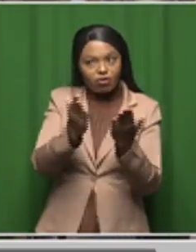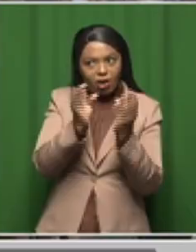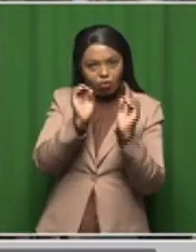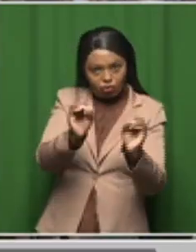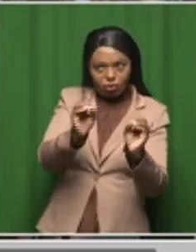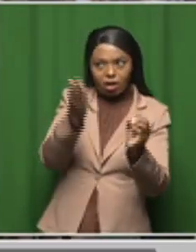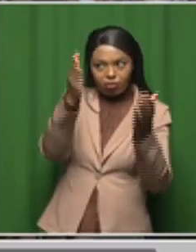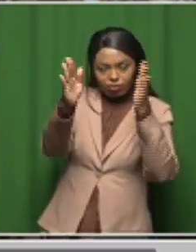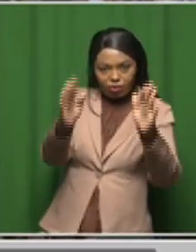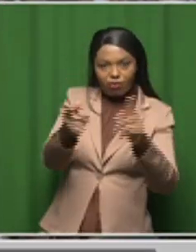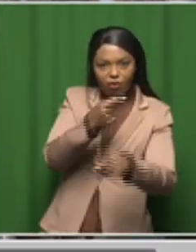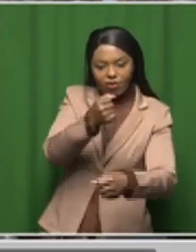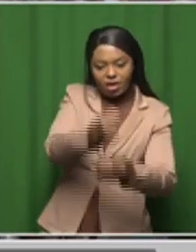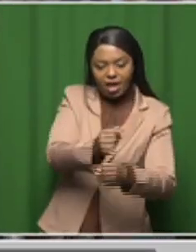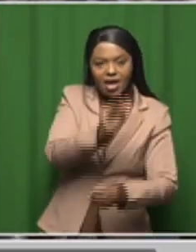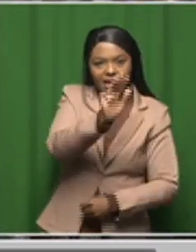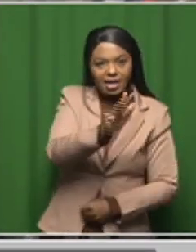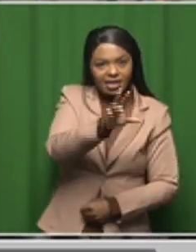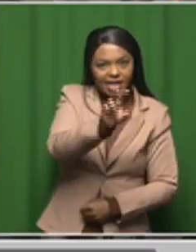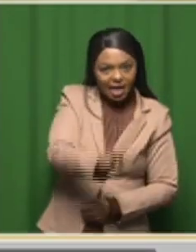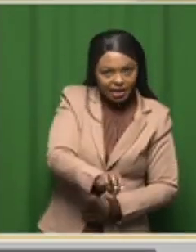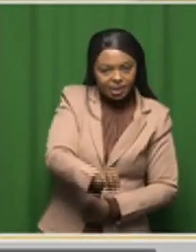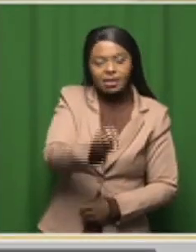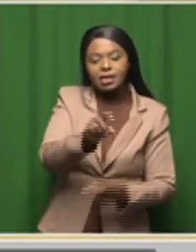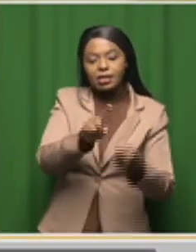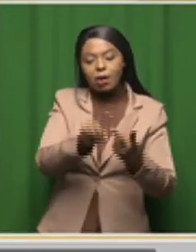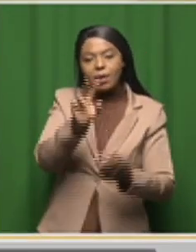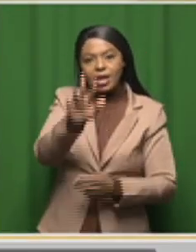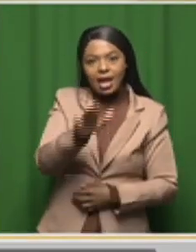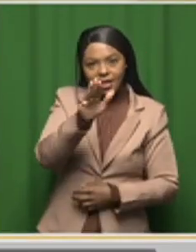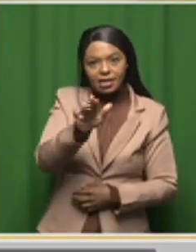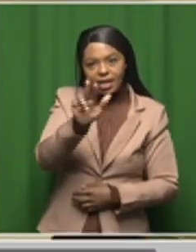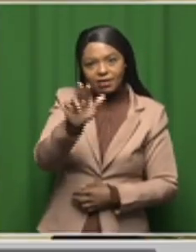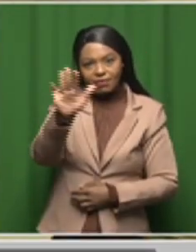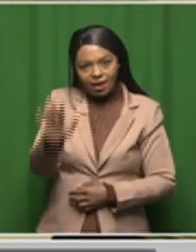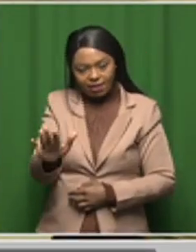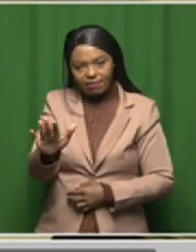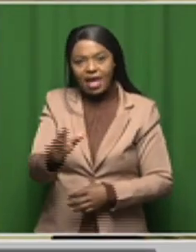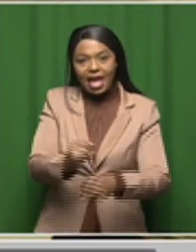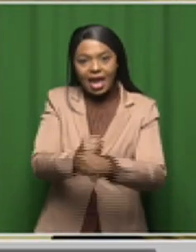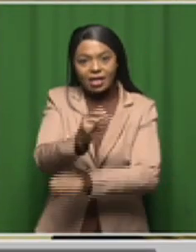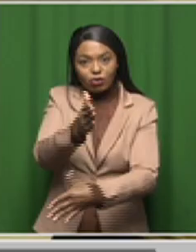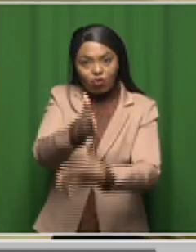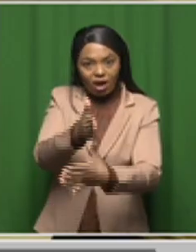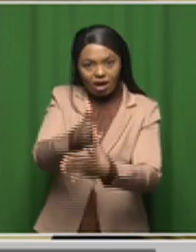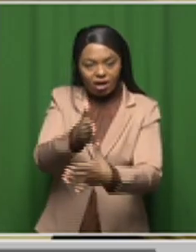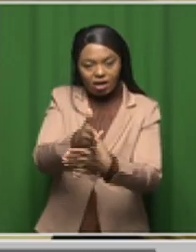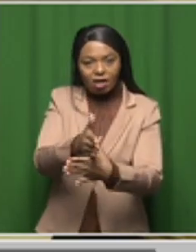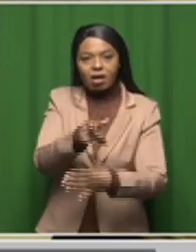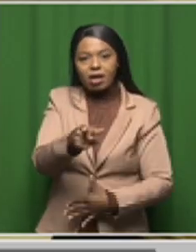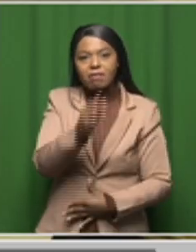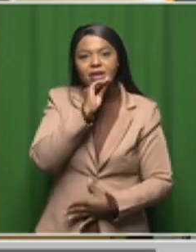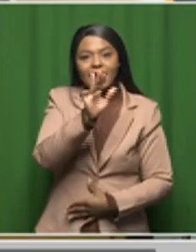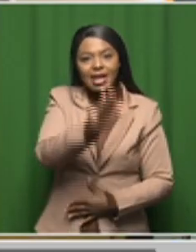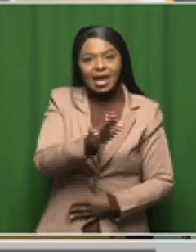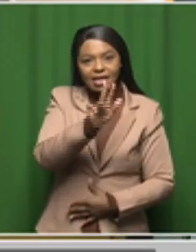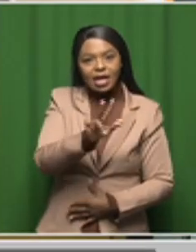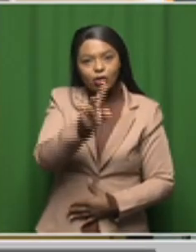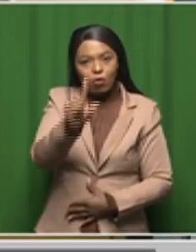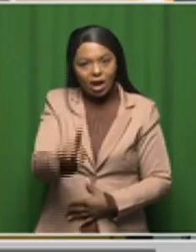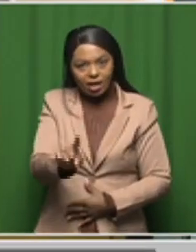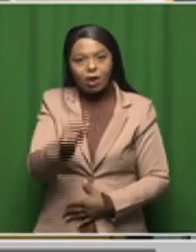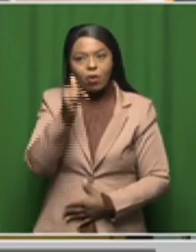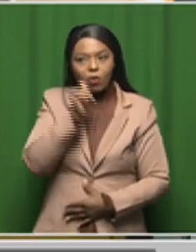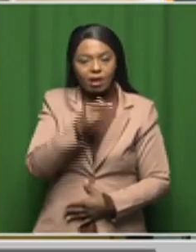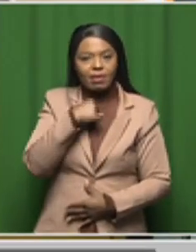state of emergency, from 1985. In fact, the earliest work on the show is 1981, when I was a student at